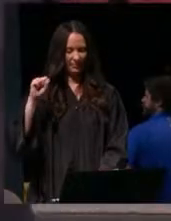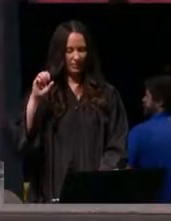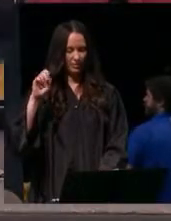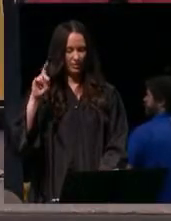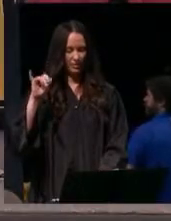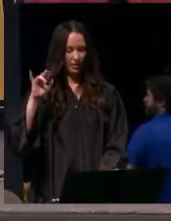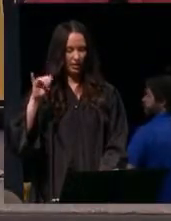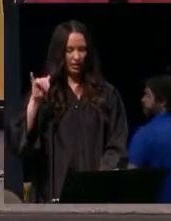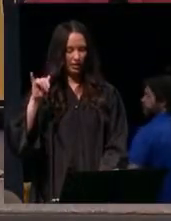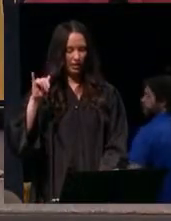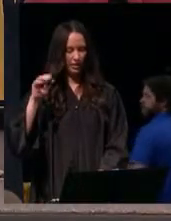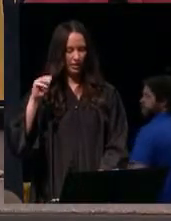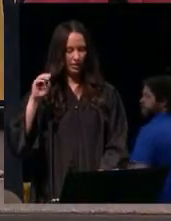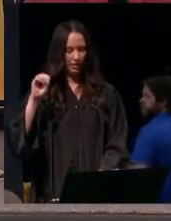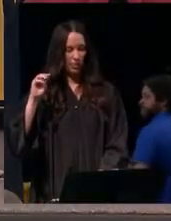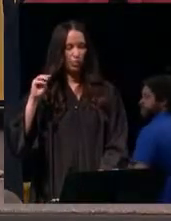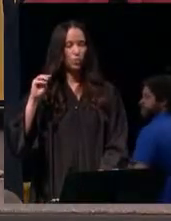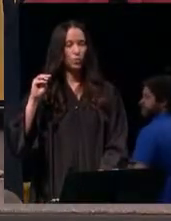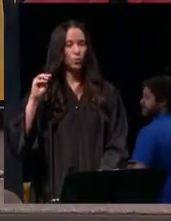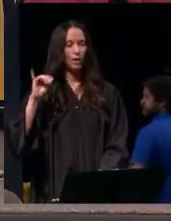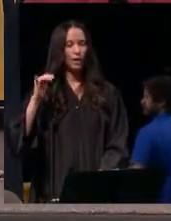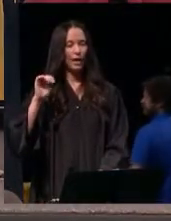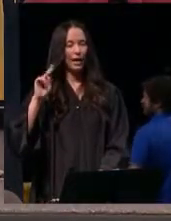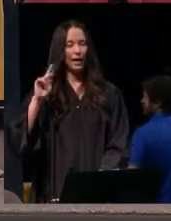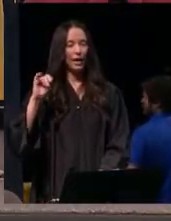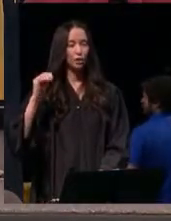Sokiri Manokajo.